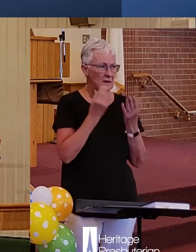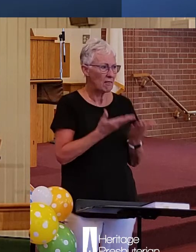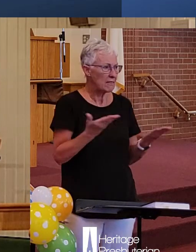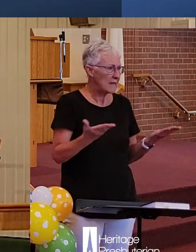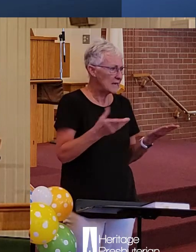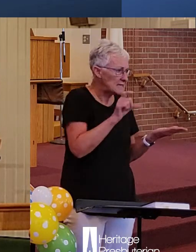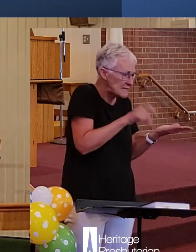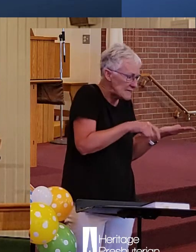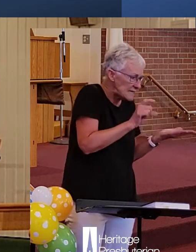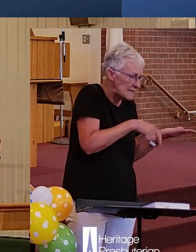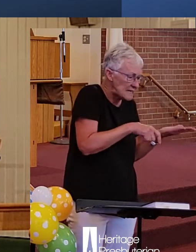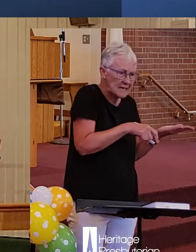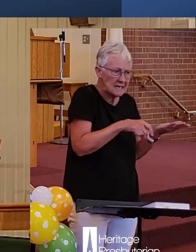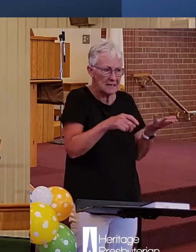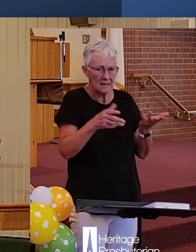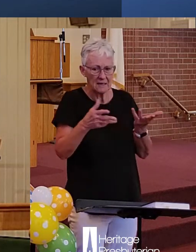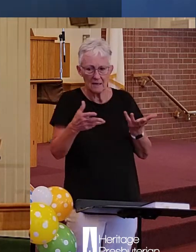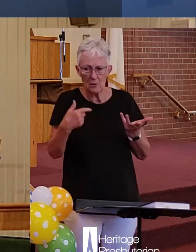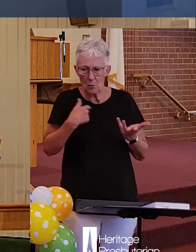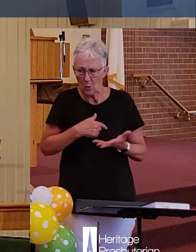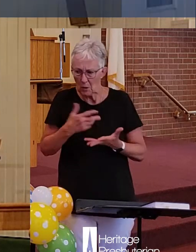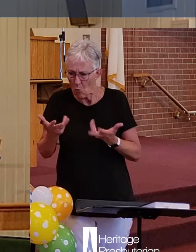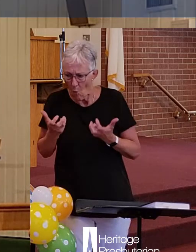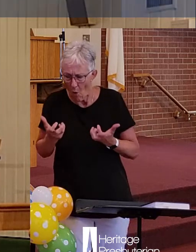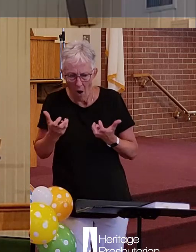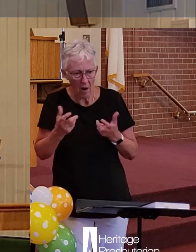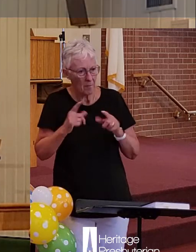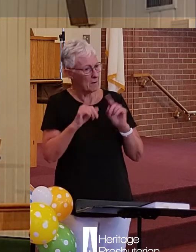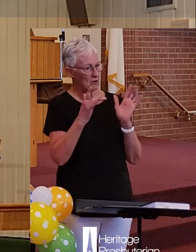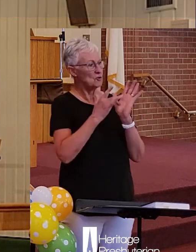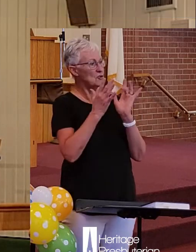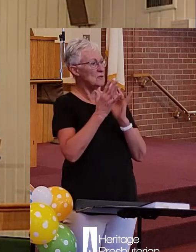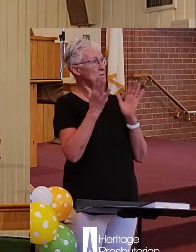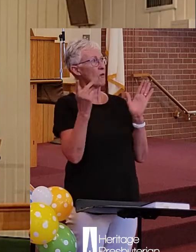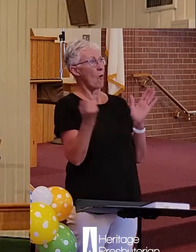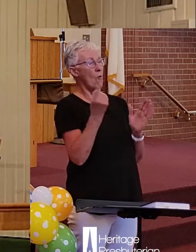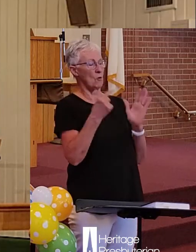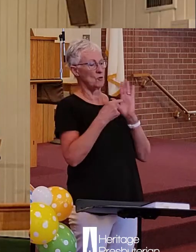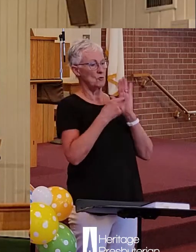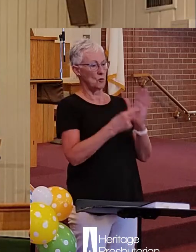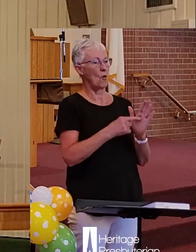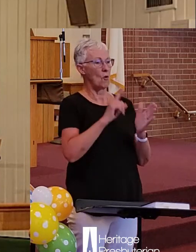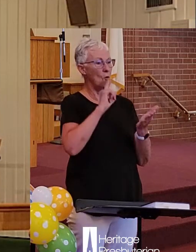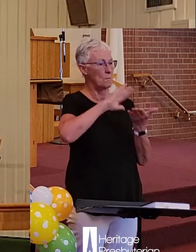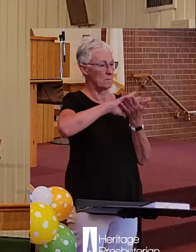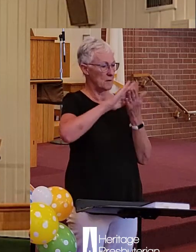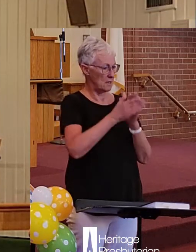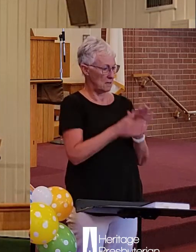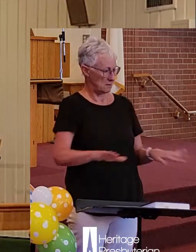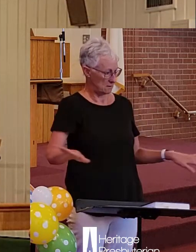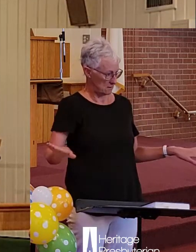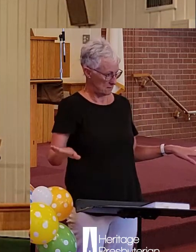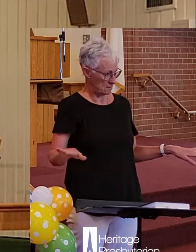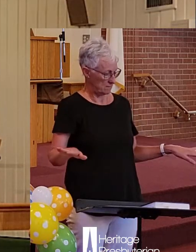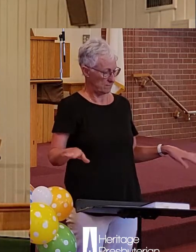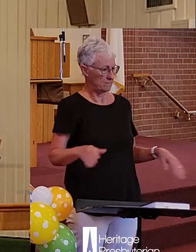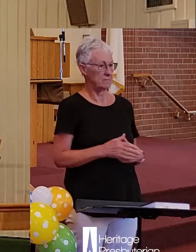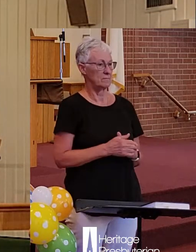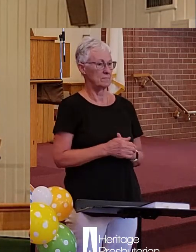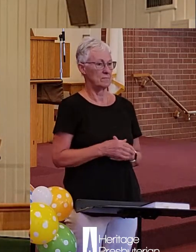us he's here in all things, in the dog barking in the next door neighbor's